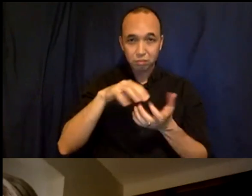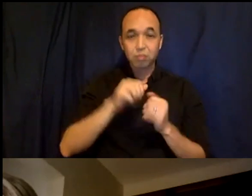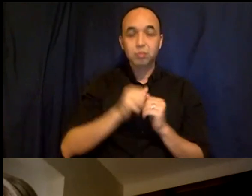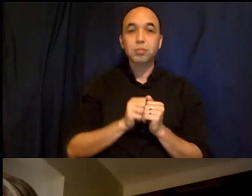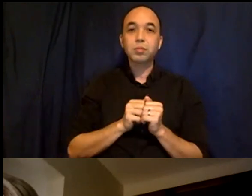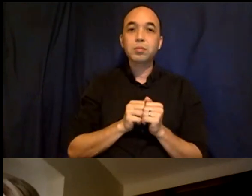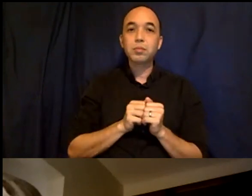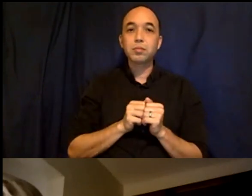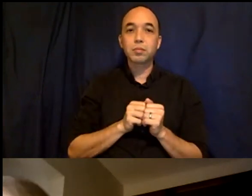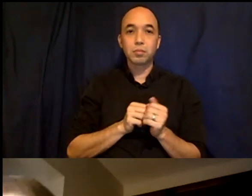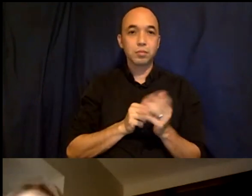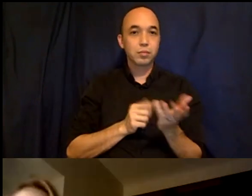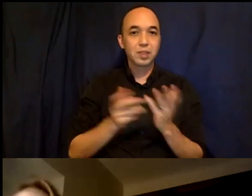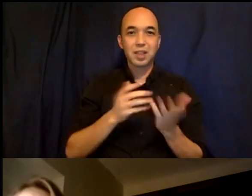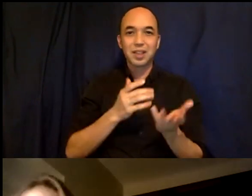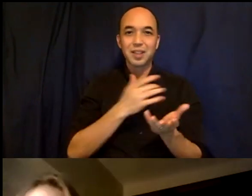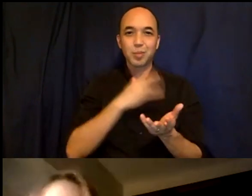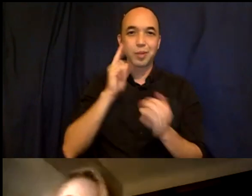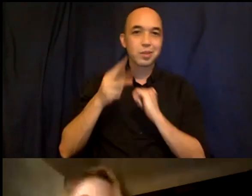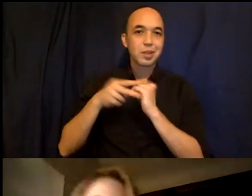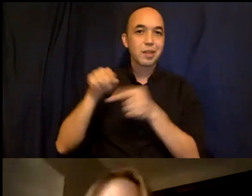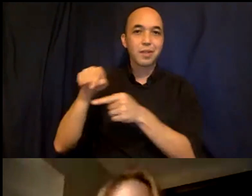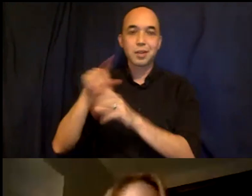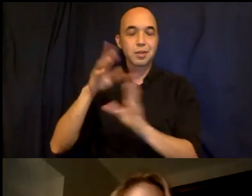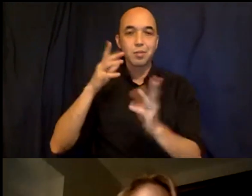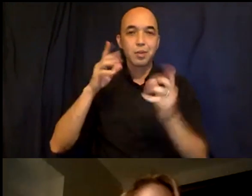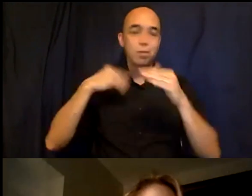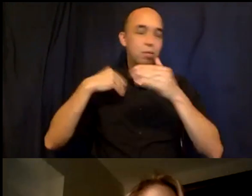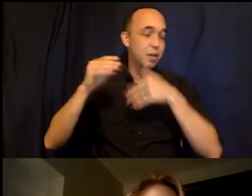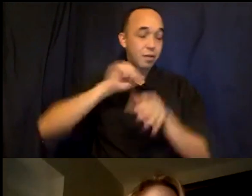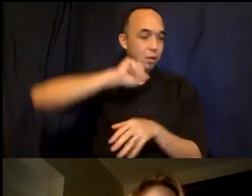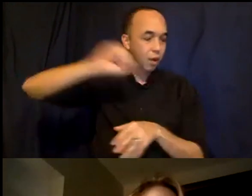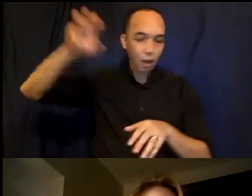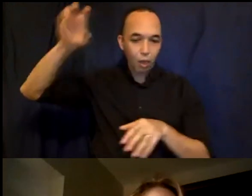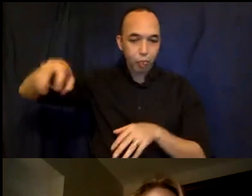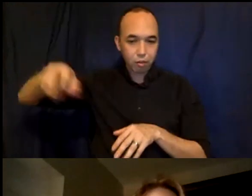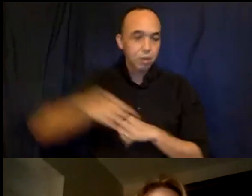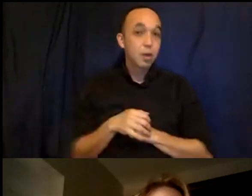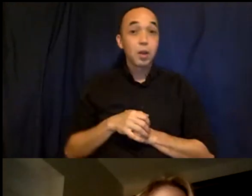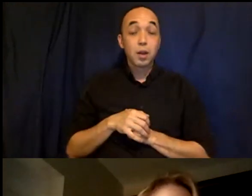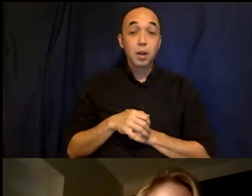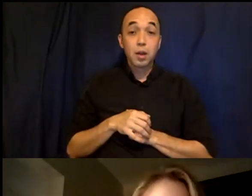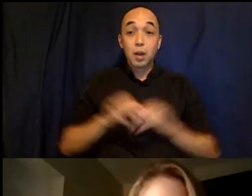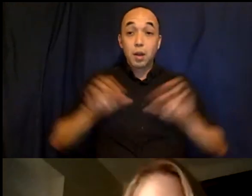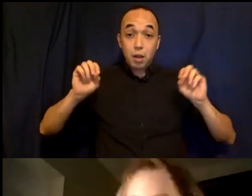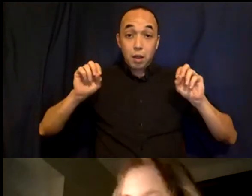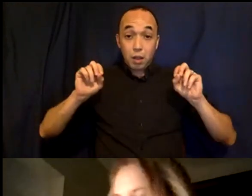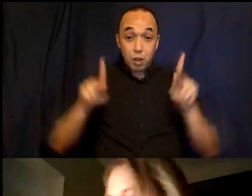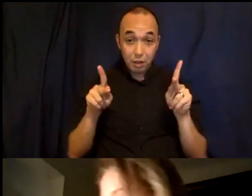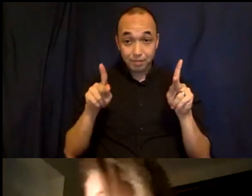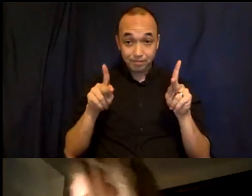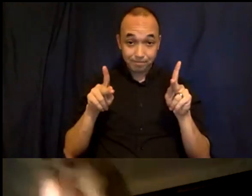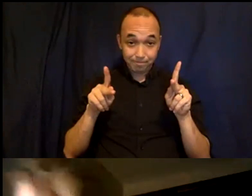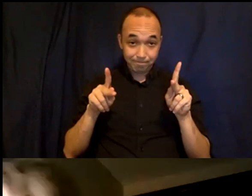this, but I can't be bothered. Look at this aside. Okay. So yes.